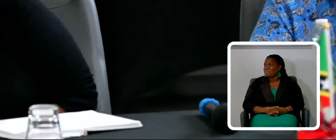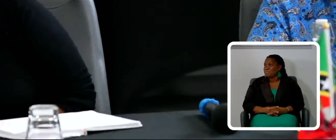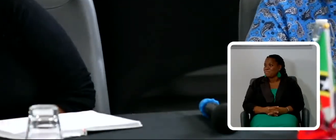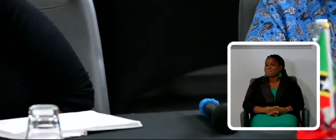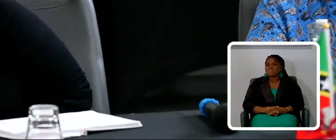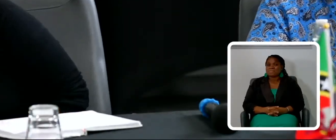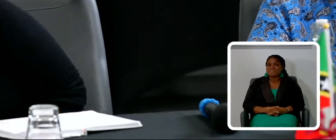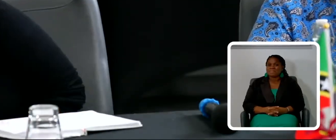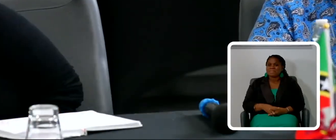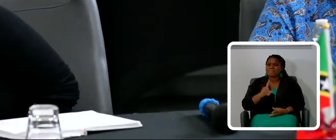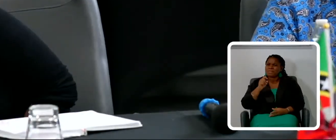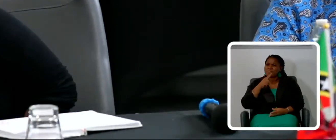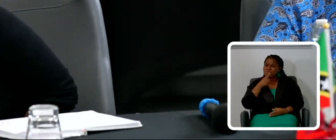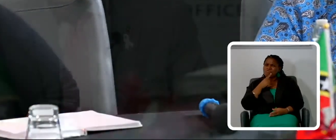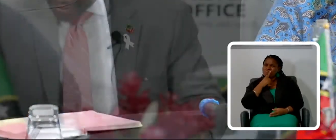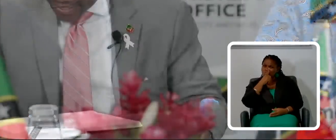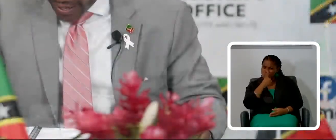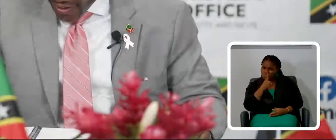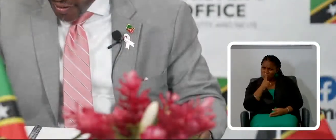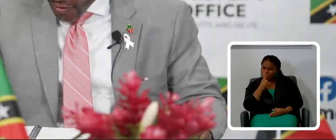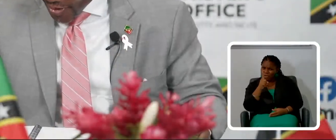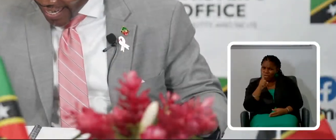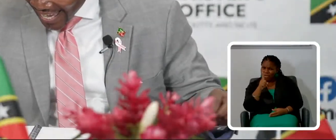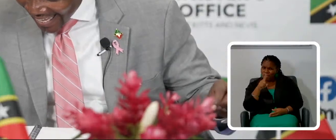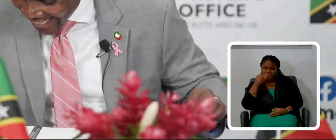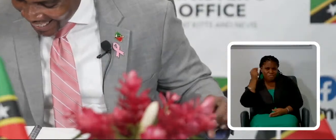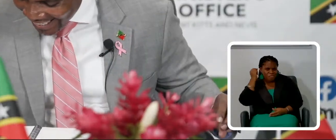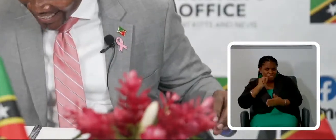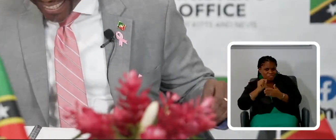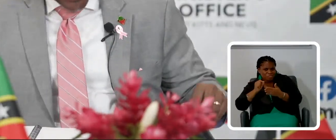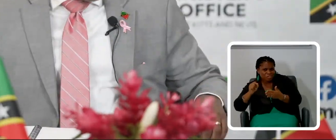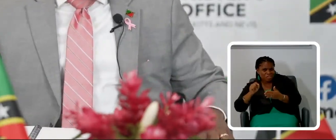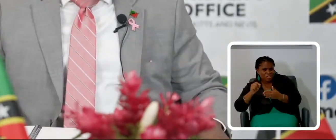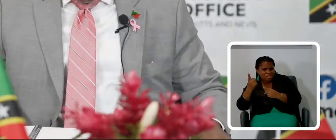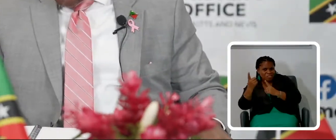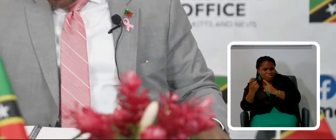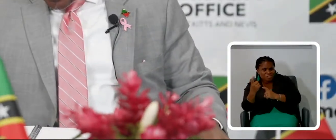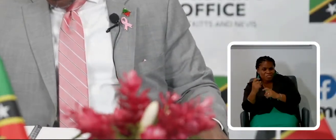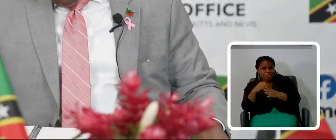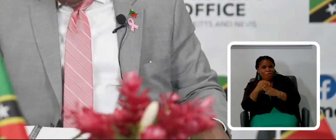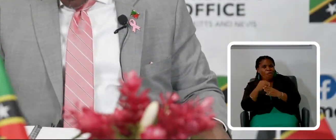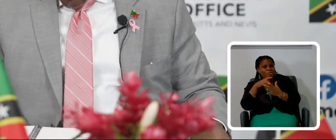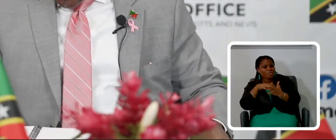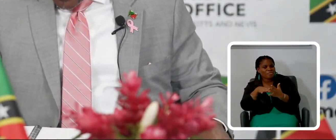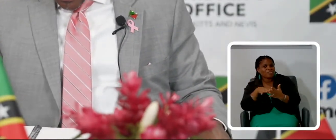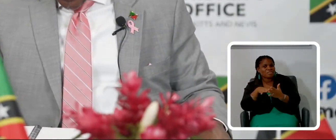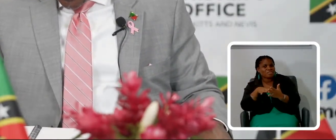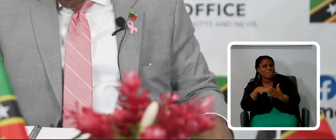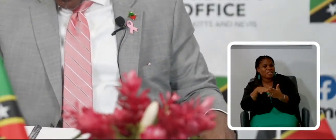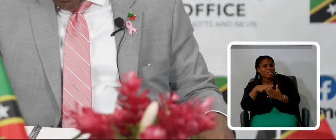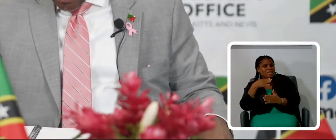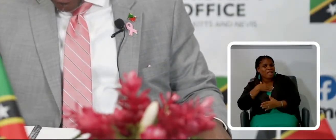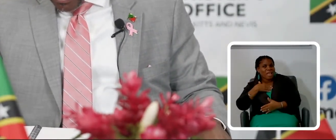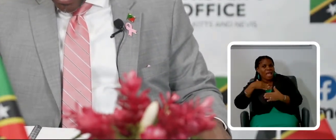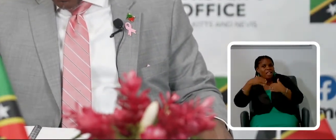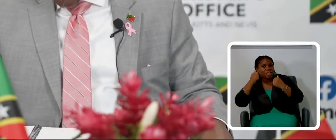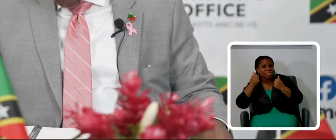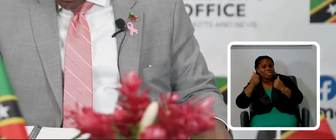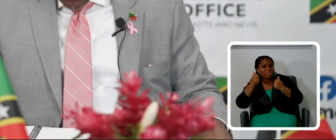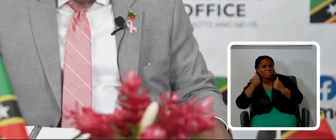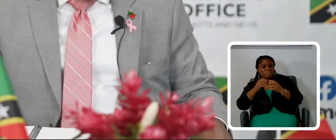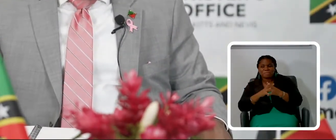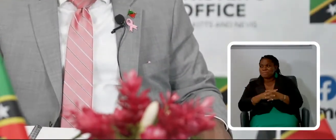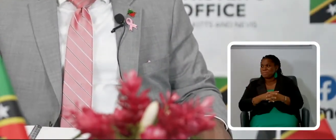Mm-hmm. Huh? Oh, okay. I can see the depth of your understanding of this